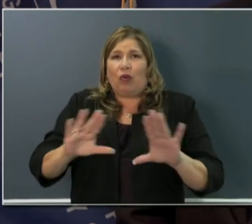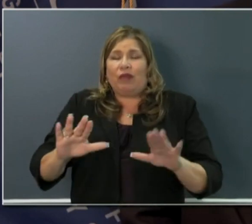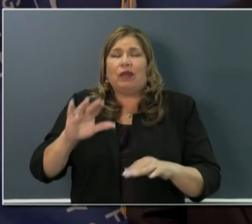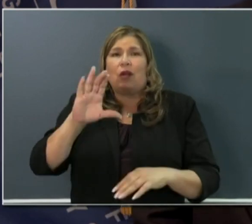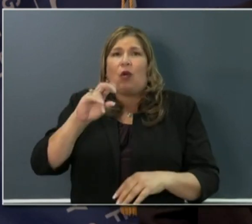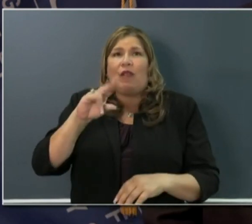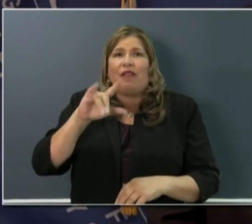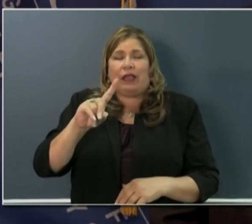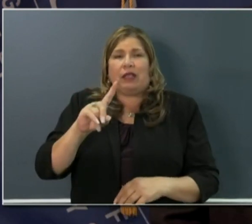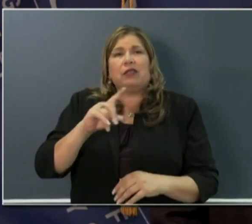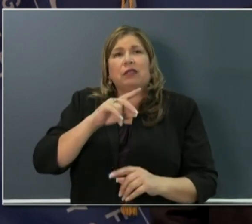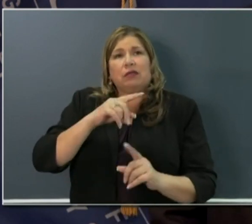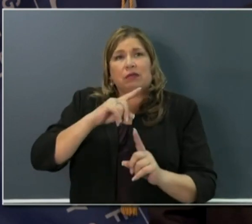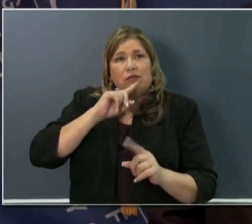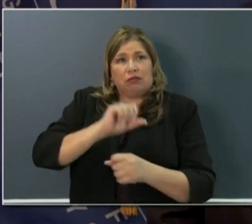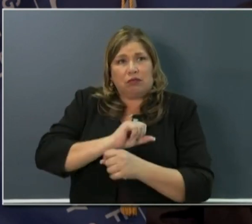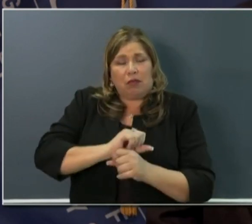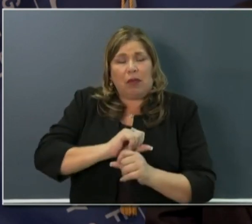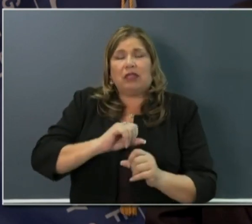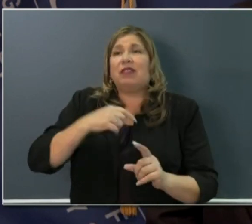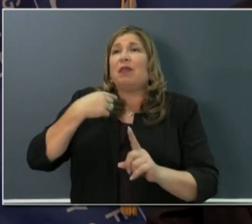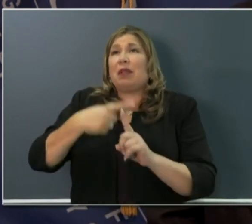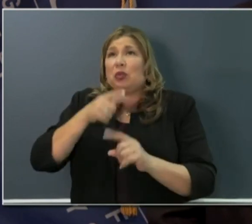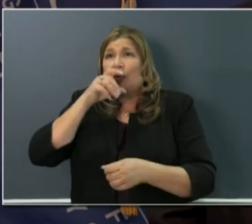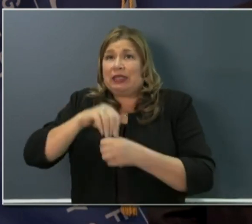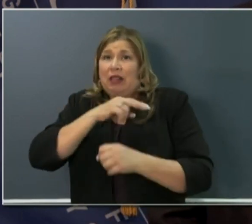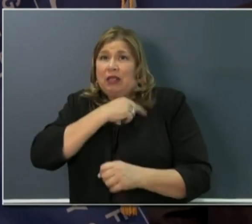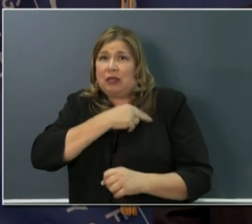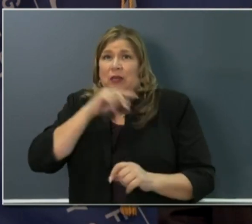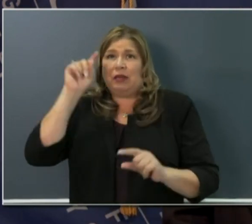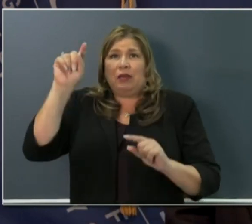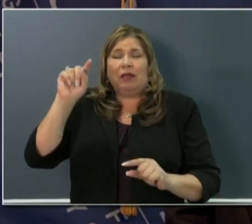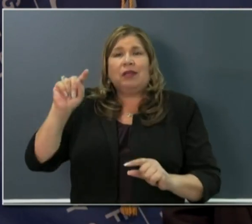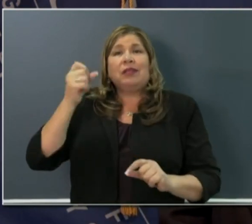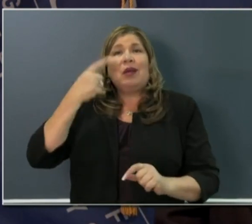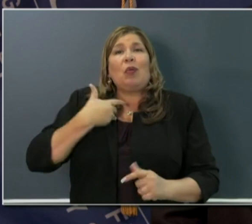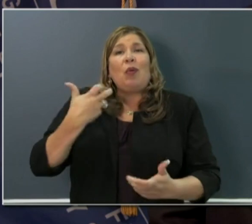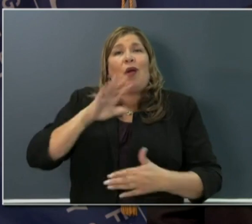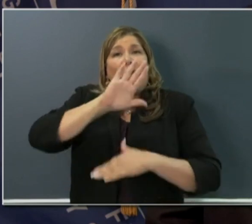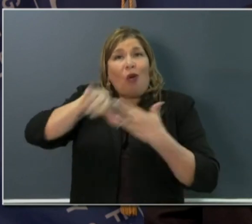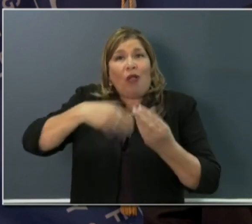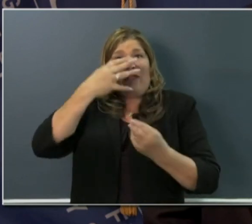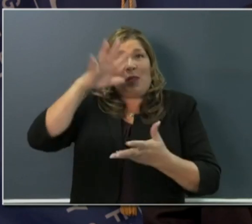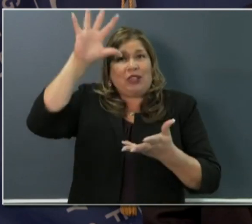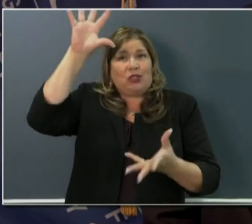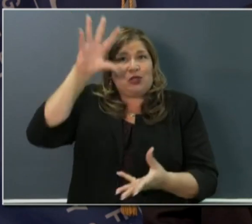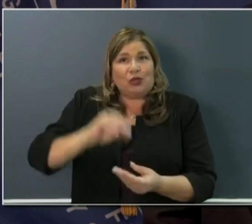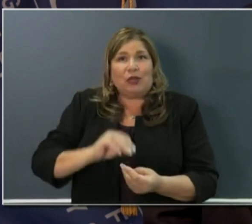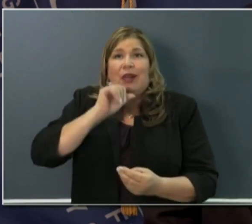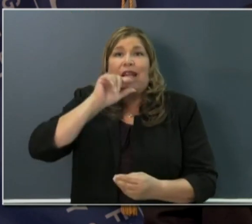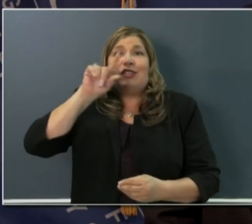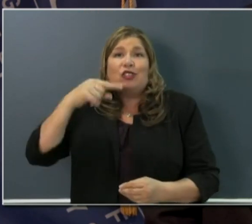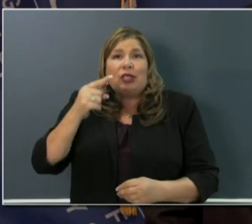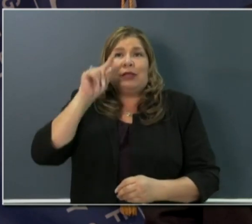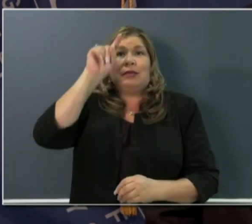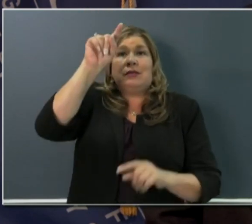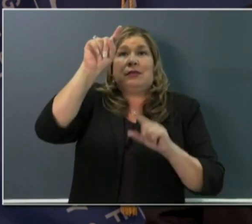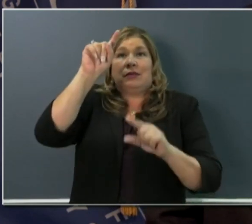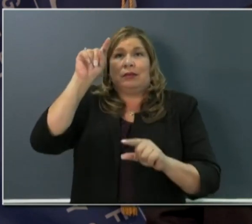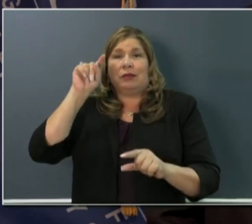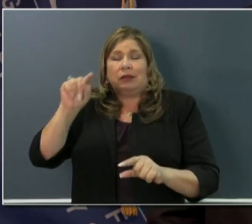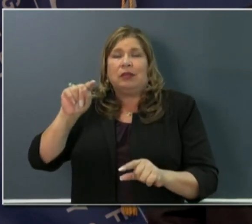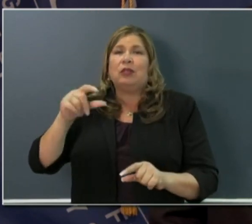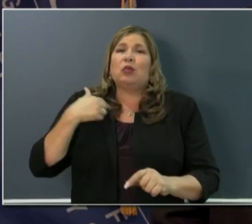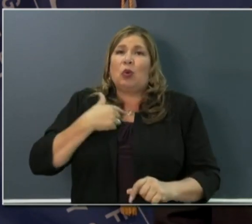complete picture across the California, not just in those hotspot areas that we've been tracking, and we expect to have those through our many